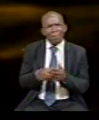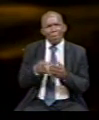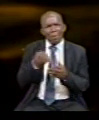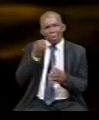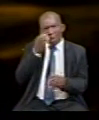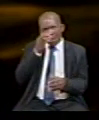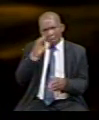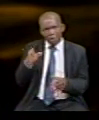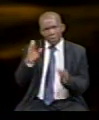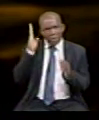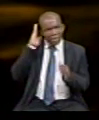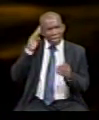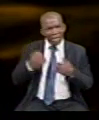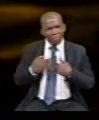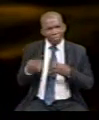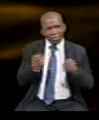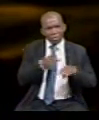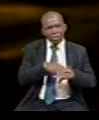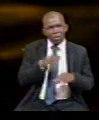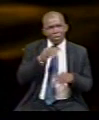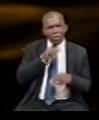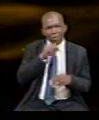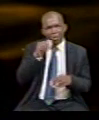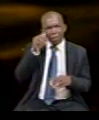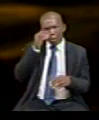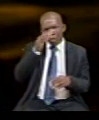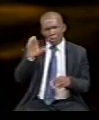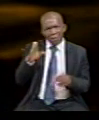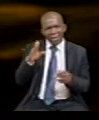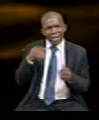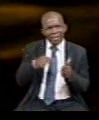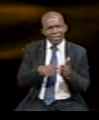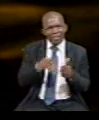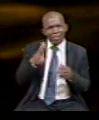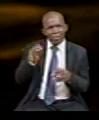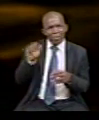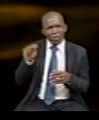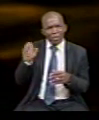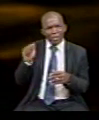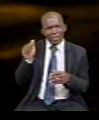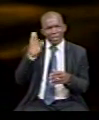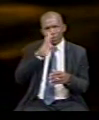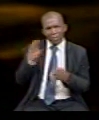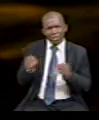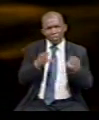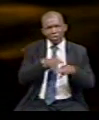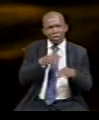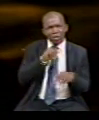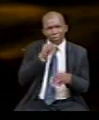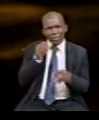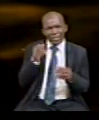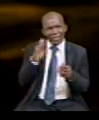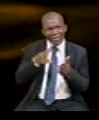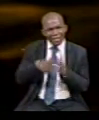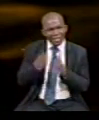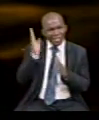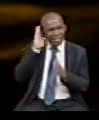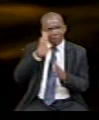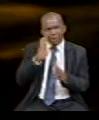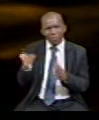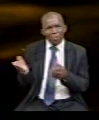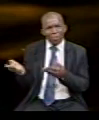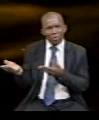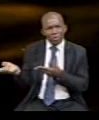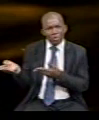then shall be brought to pass the saying that is written, "Death is swallowed up in victory. O dead, where is thy sting?